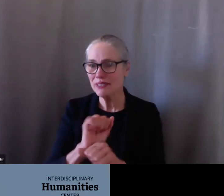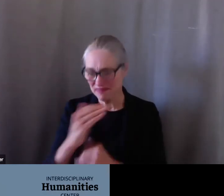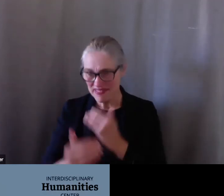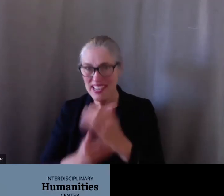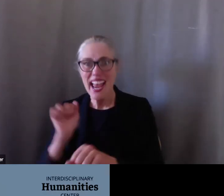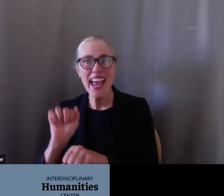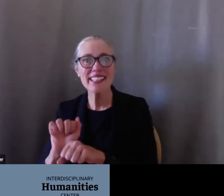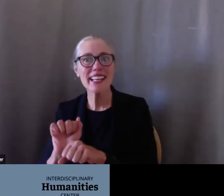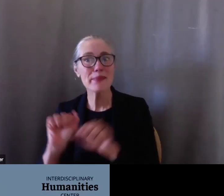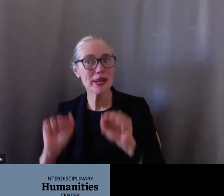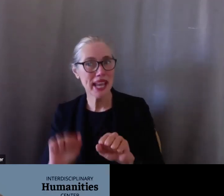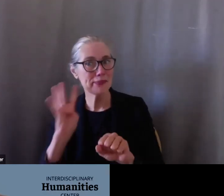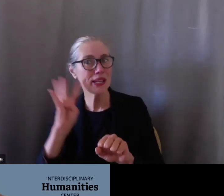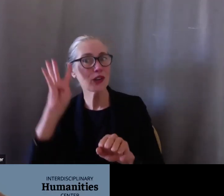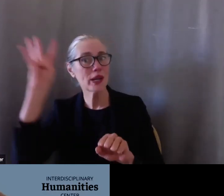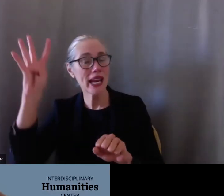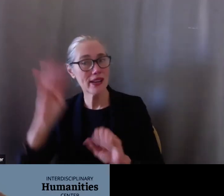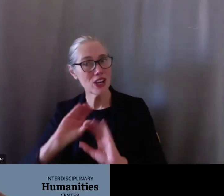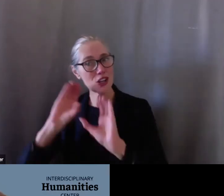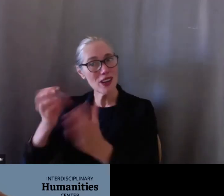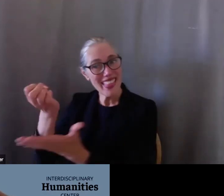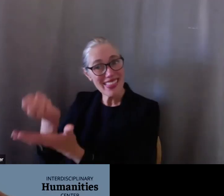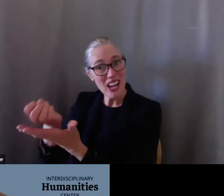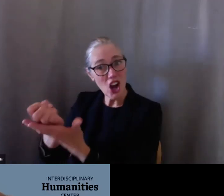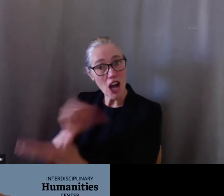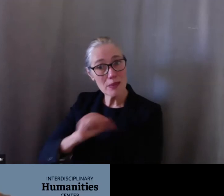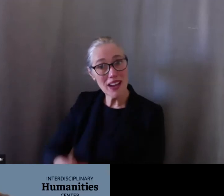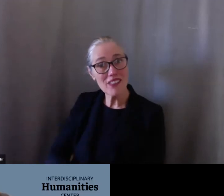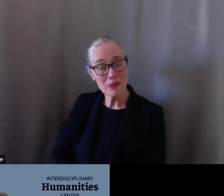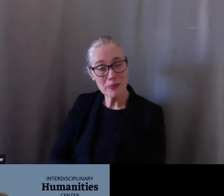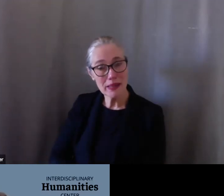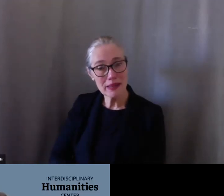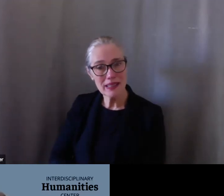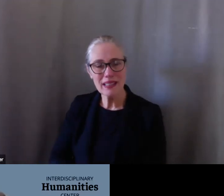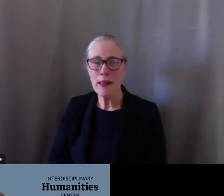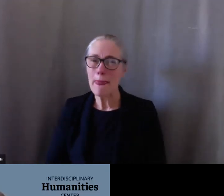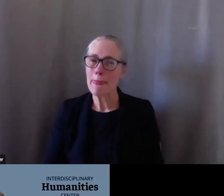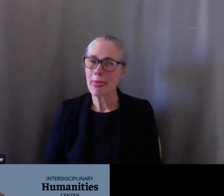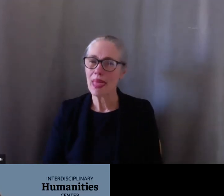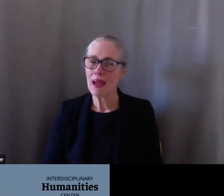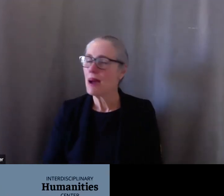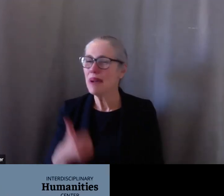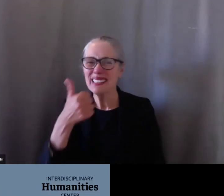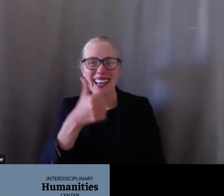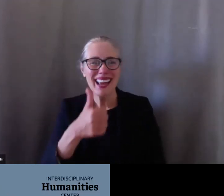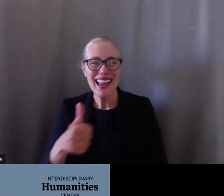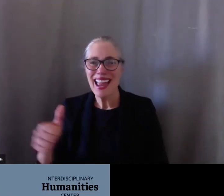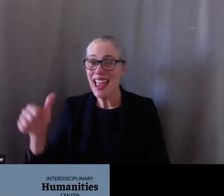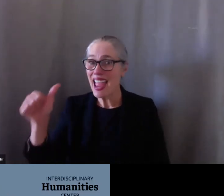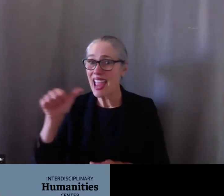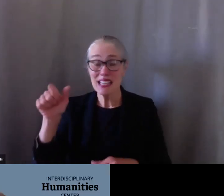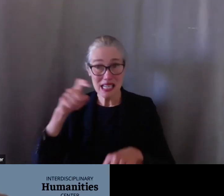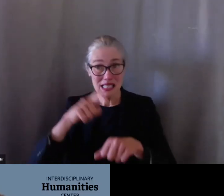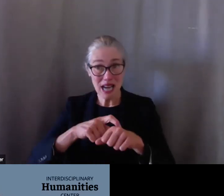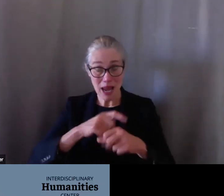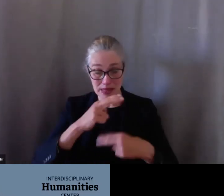special circumstances in the 1840s and 1850s that I think didn't apply